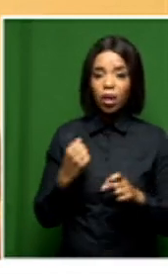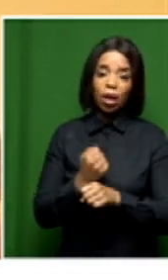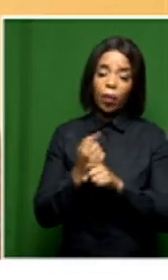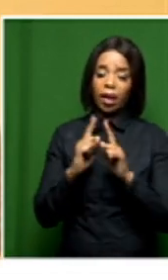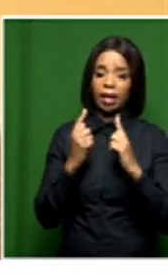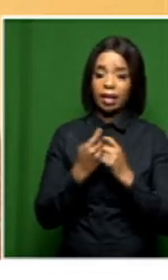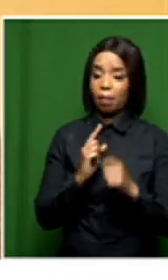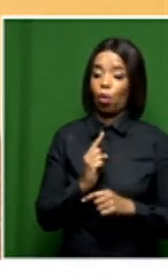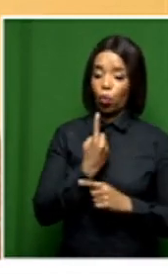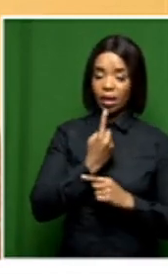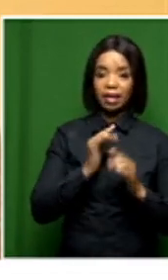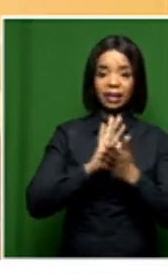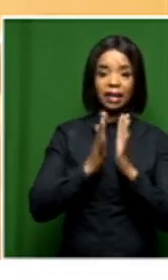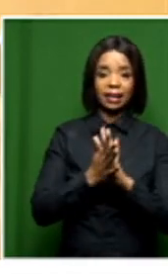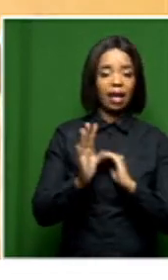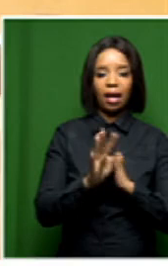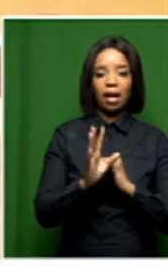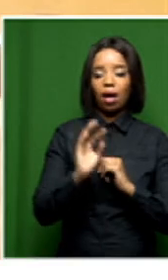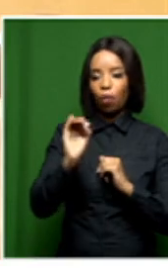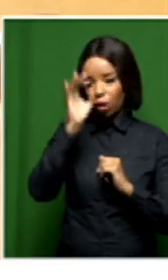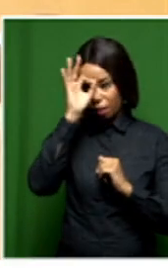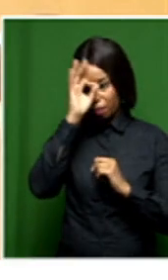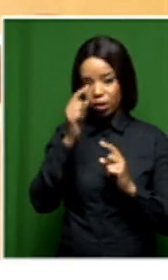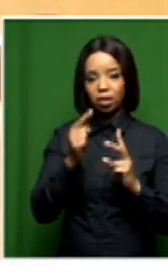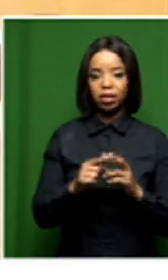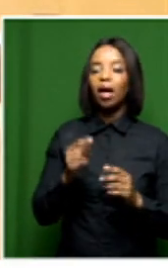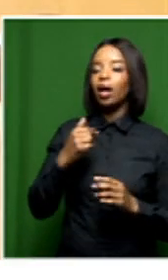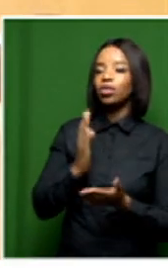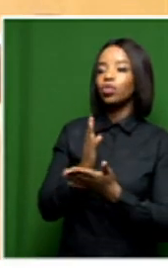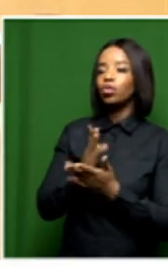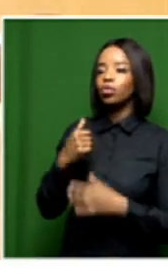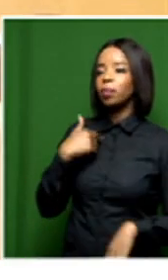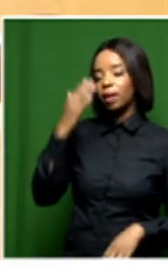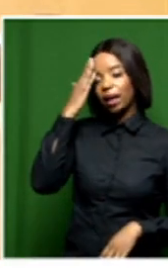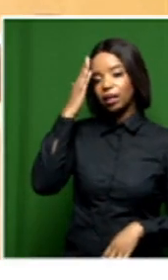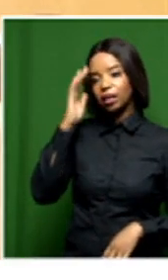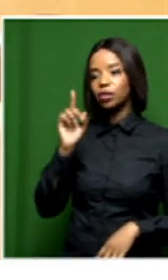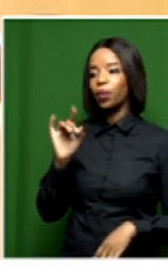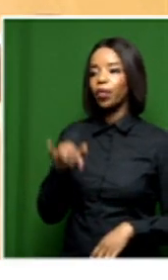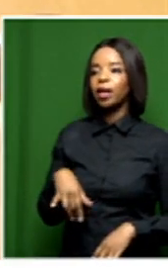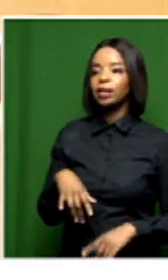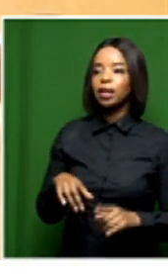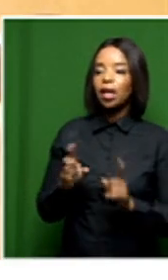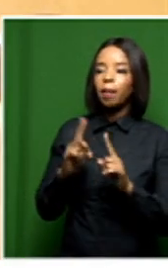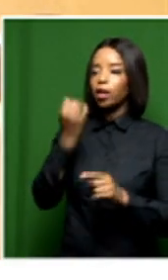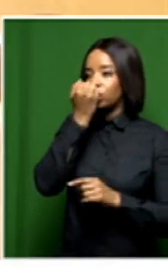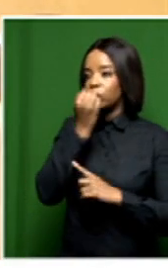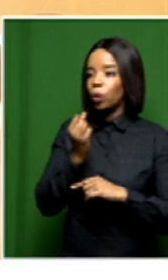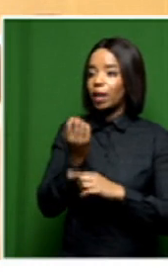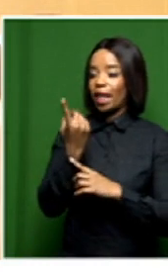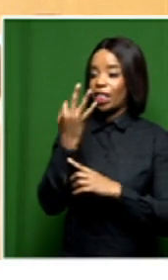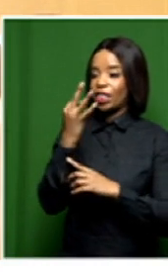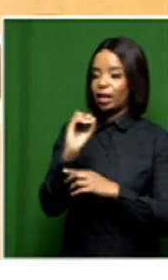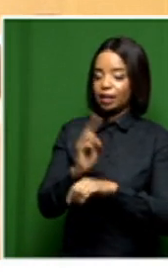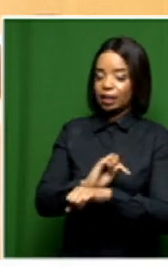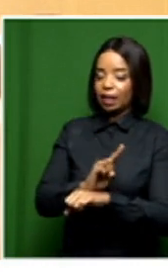SAPS, there's NPA. Indeed, and so on. I understand that. Paseka, I've got not even 30 seconds. How much money are we talking about here? Can we put